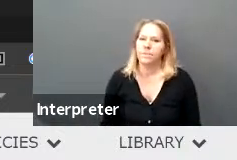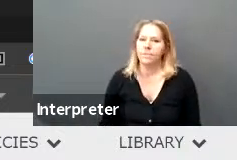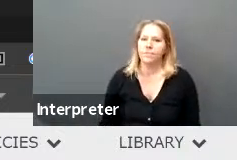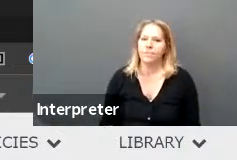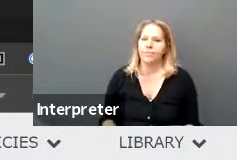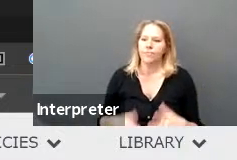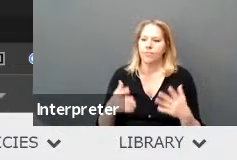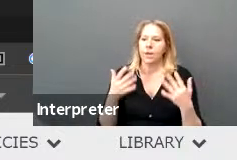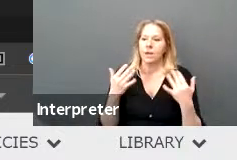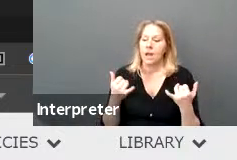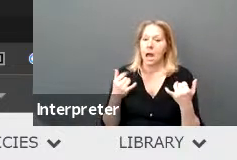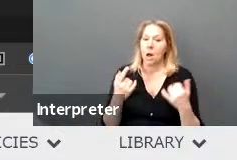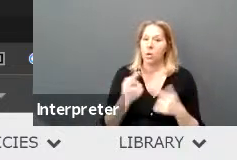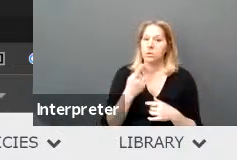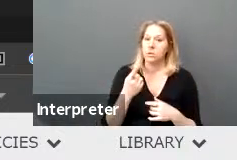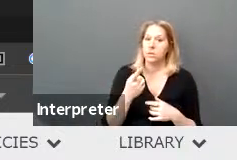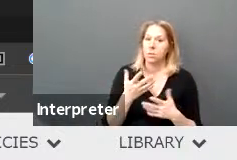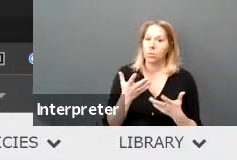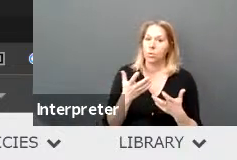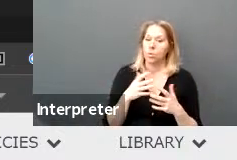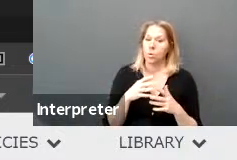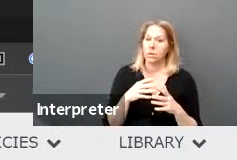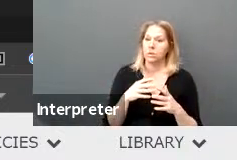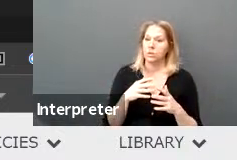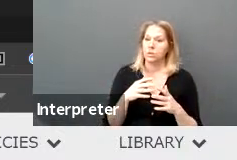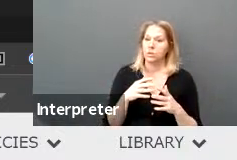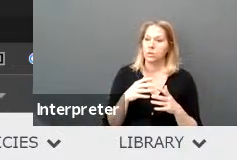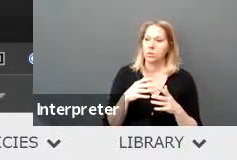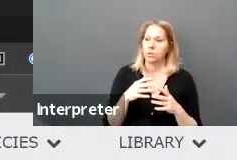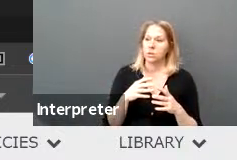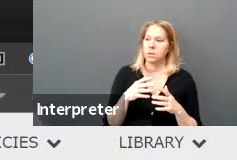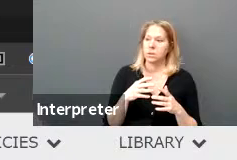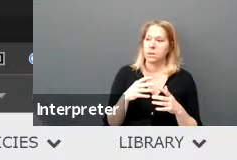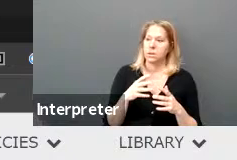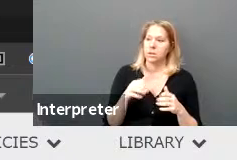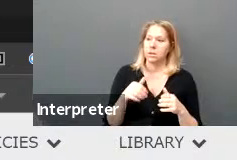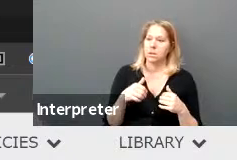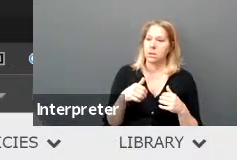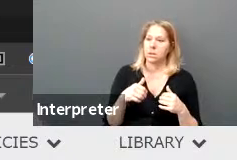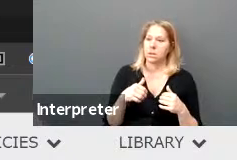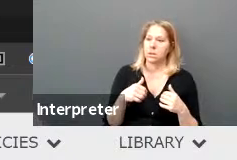would someone like to make a motion for the closed meeting of the board